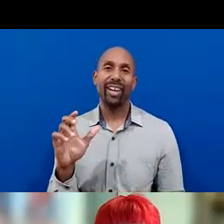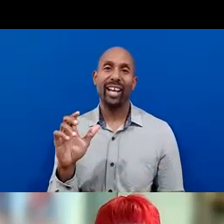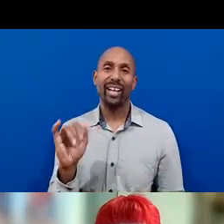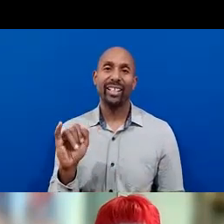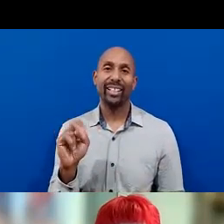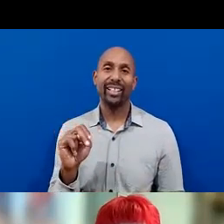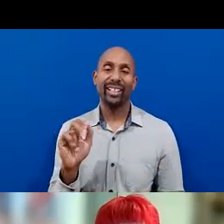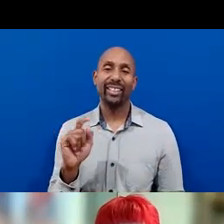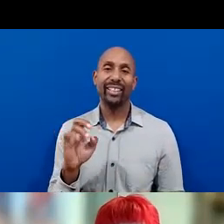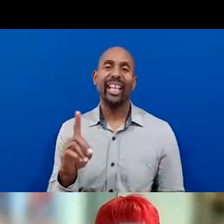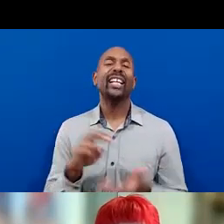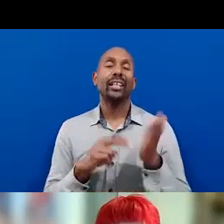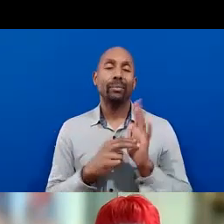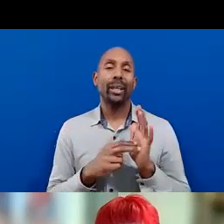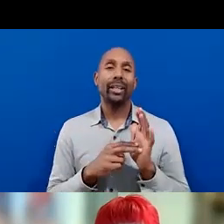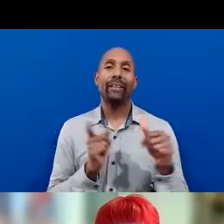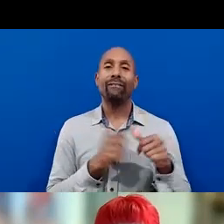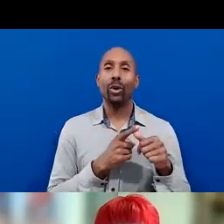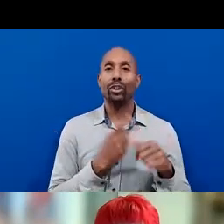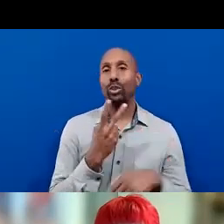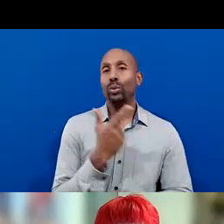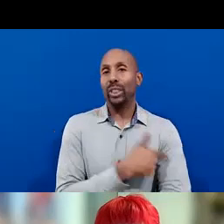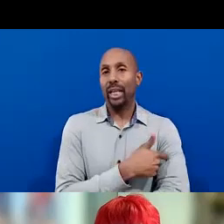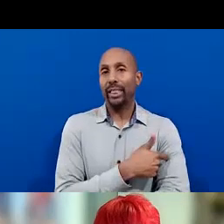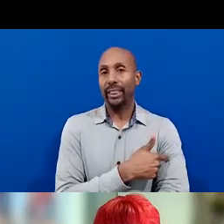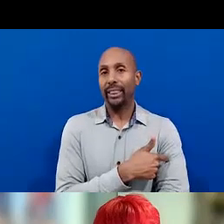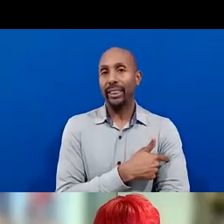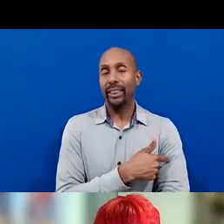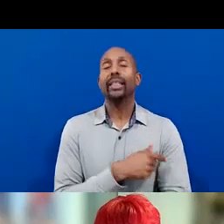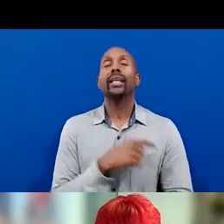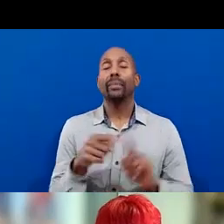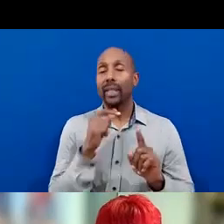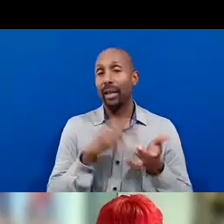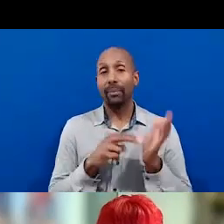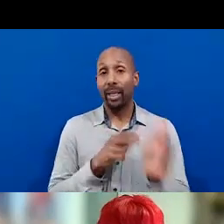series, but that does not mean they're up to date with their vaccines.